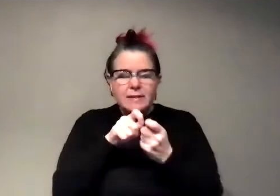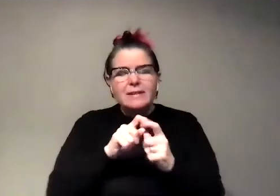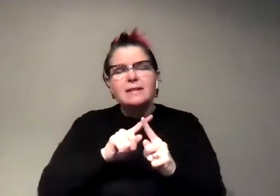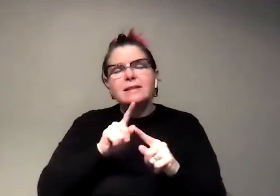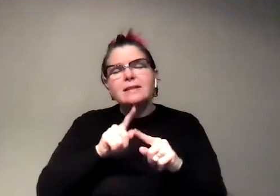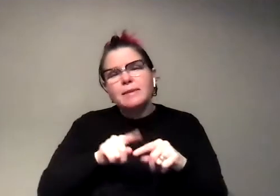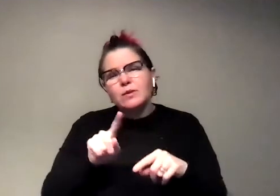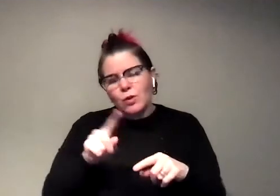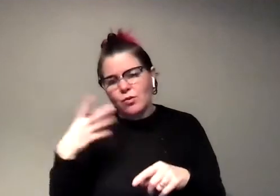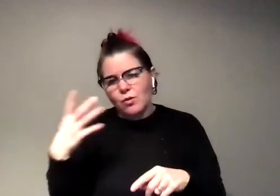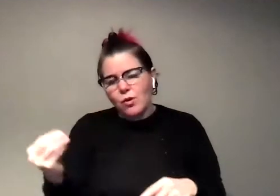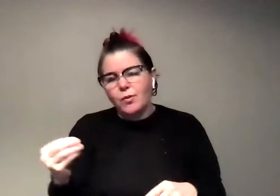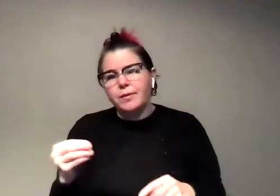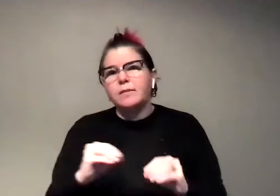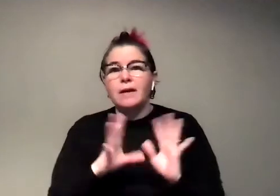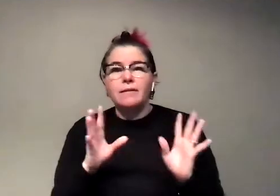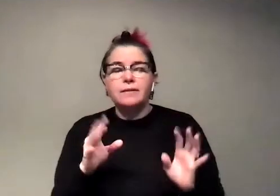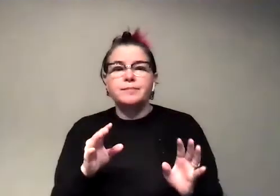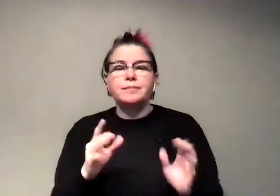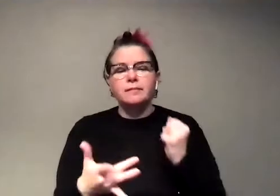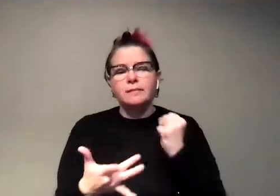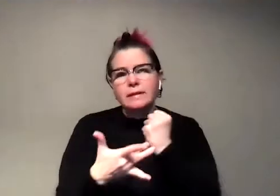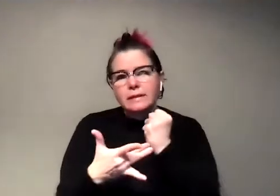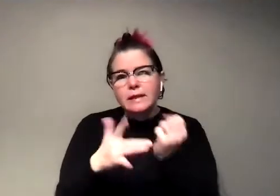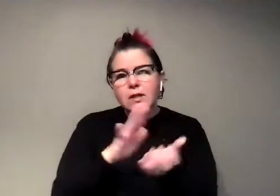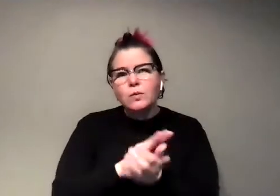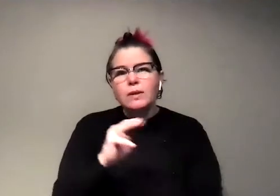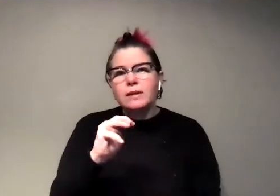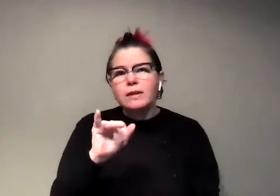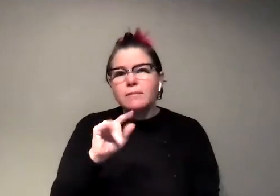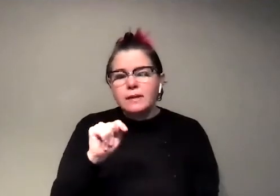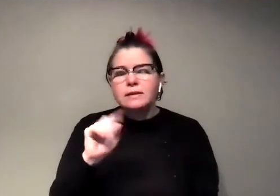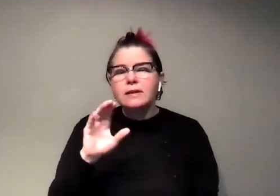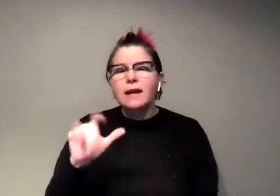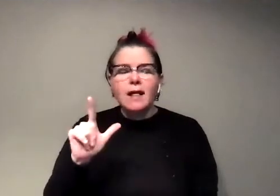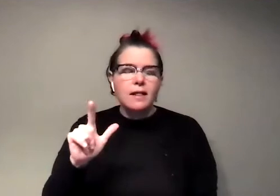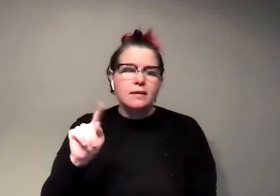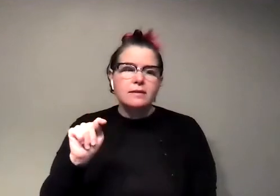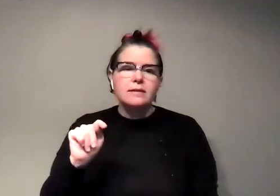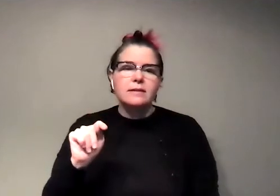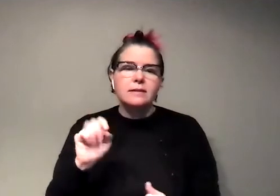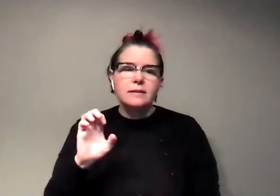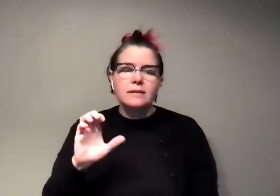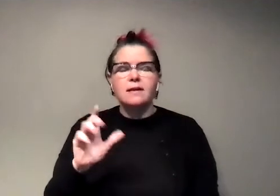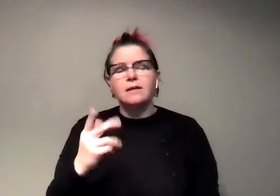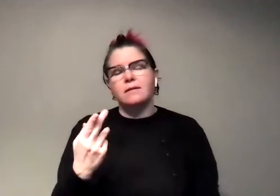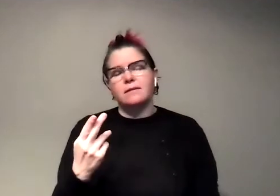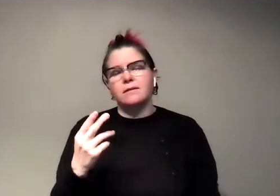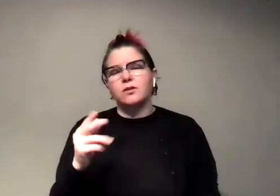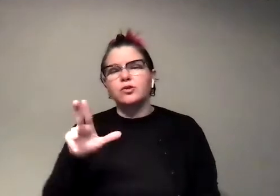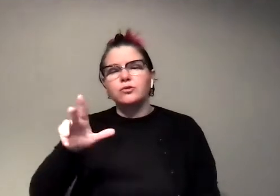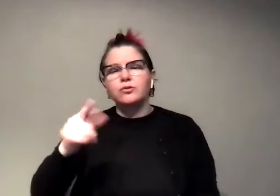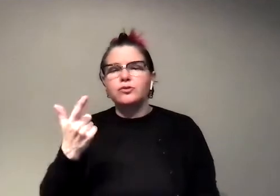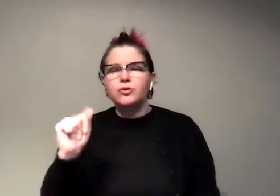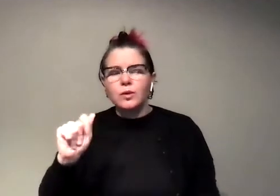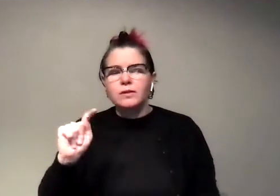obviously, if you're looking at a technical school like a MIT or a Caltech or a Georgia Tech, they're going to have everything, right?